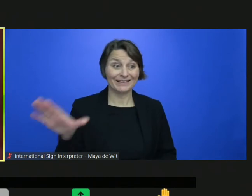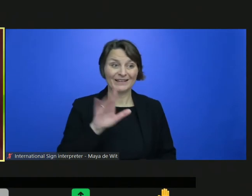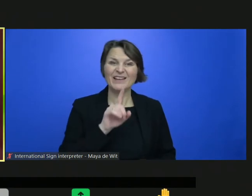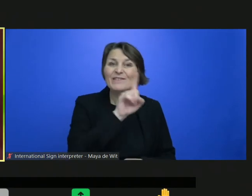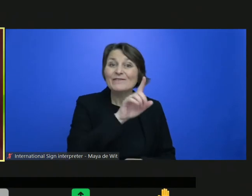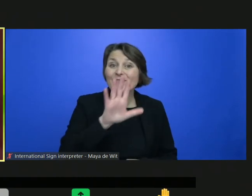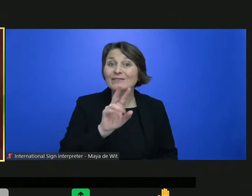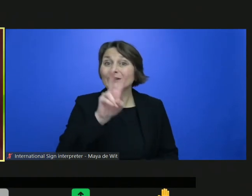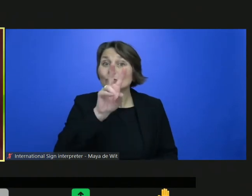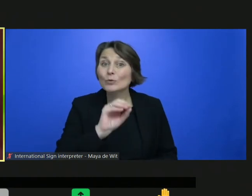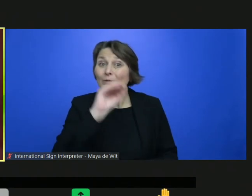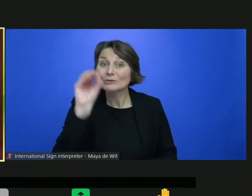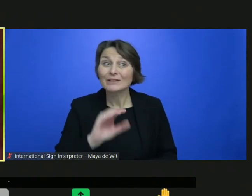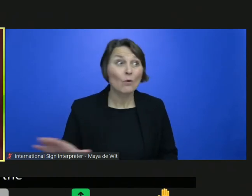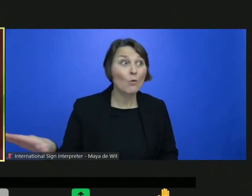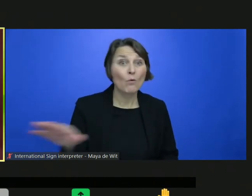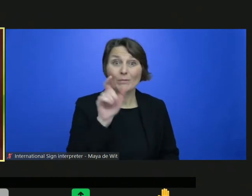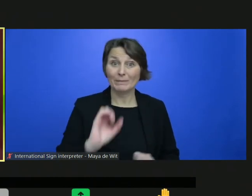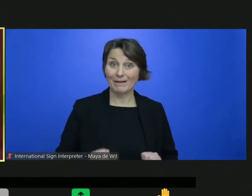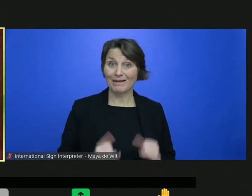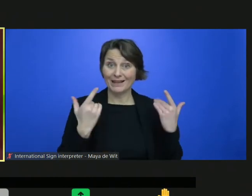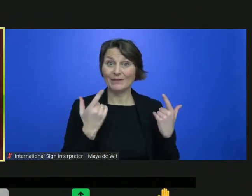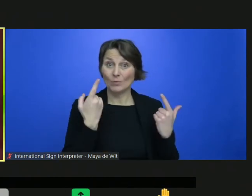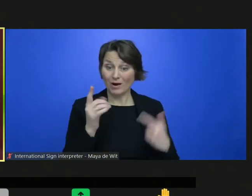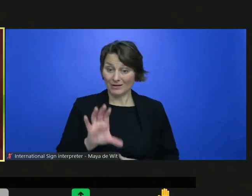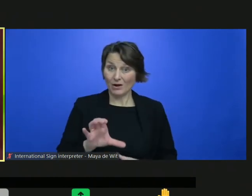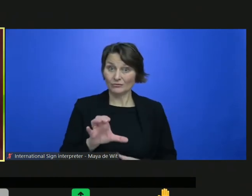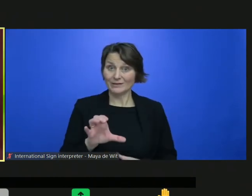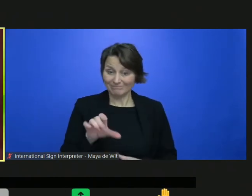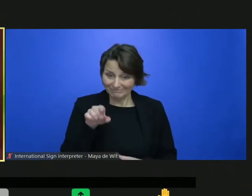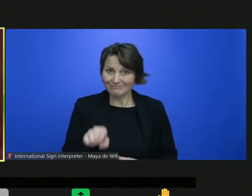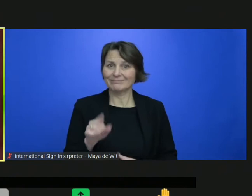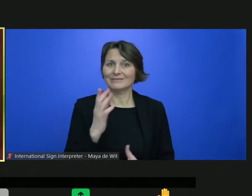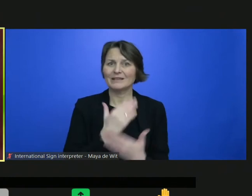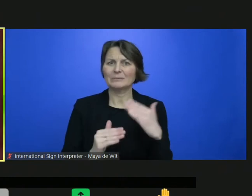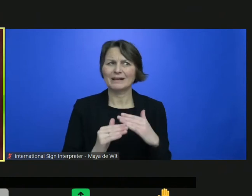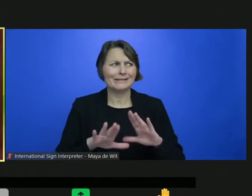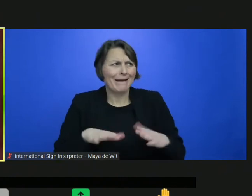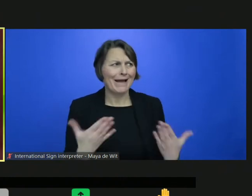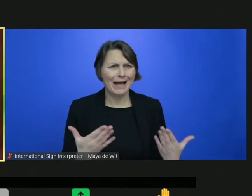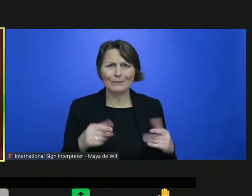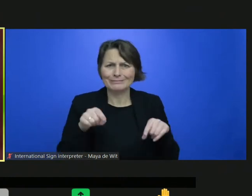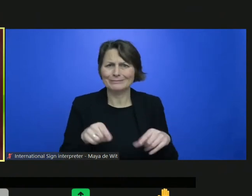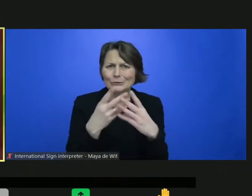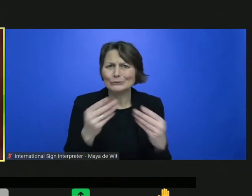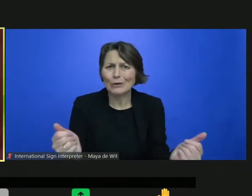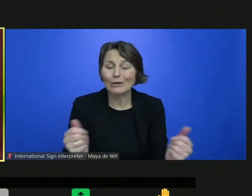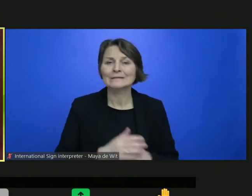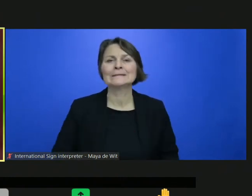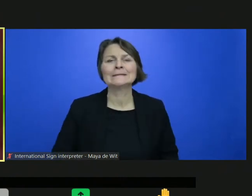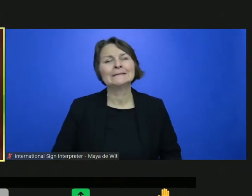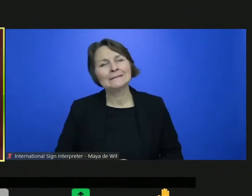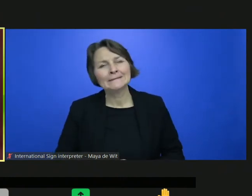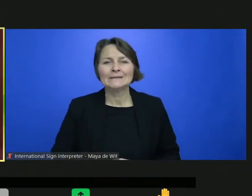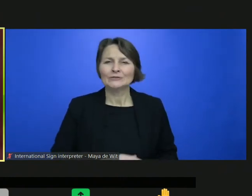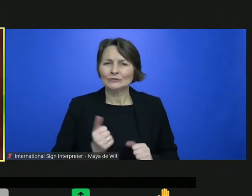country. And then as we looked at this exploding HR tech marketplace, so many different types of products from,